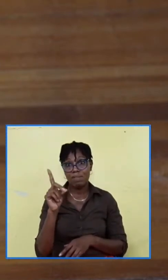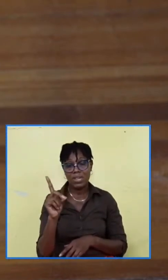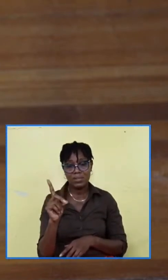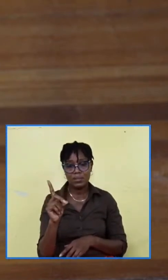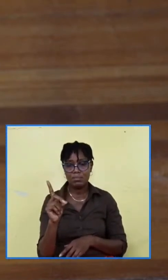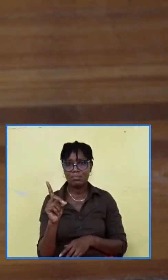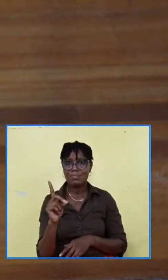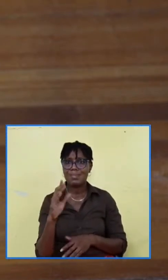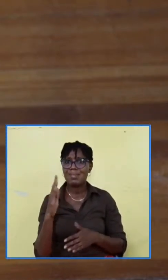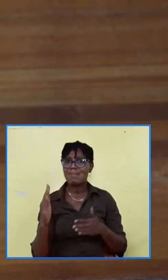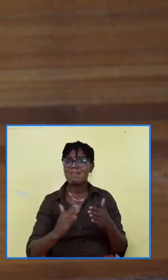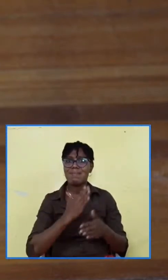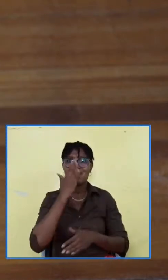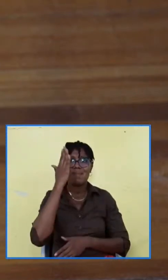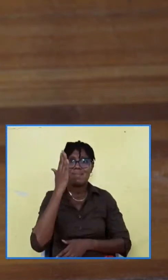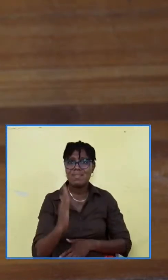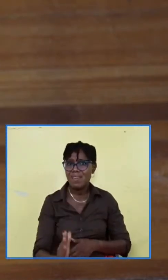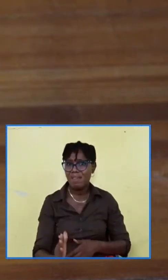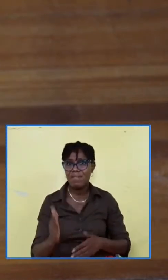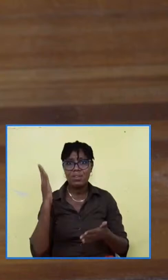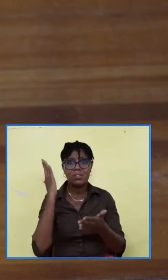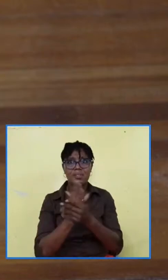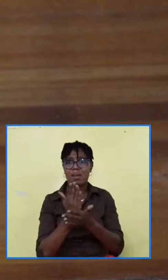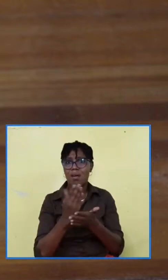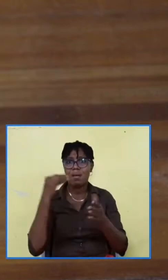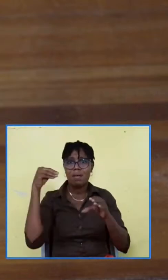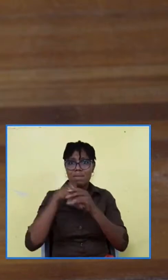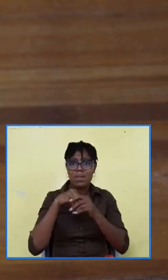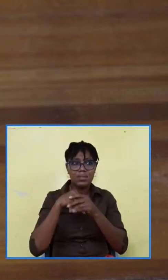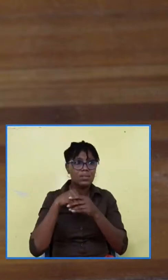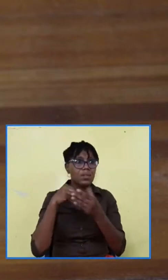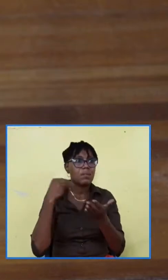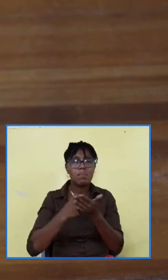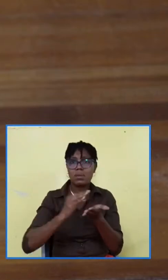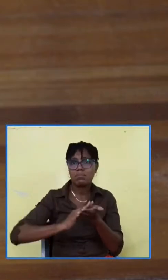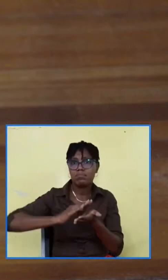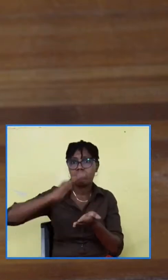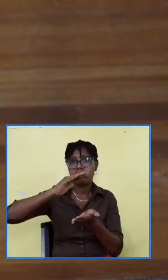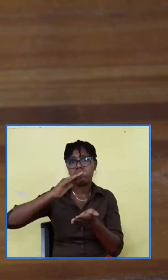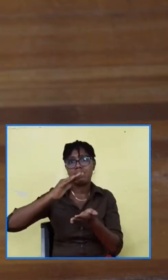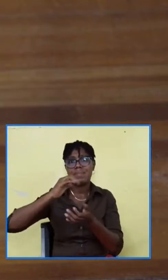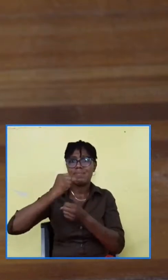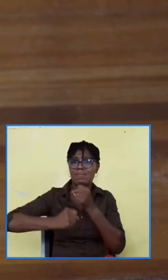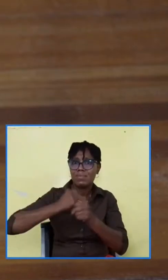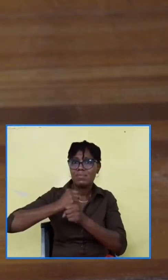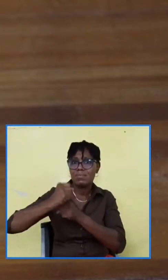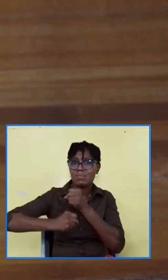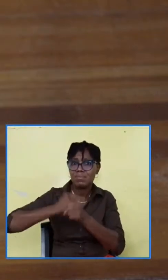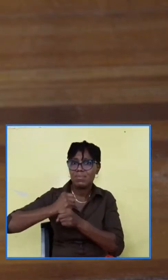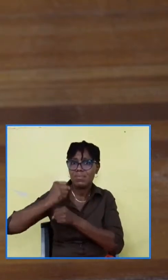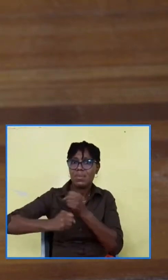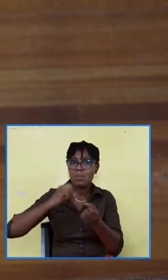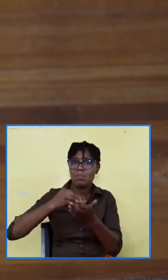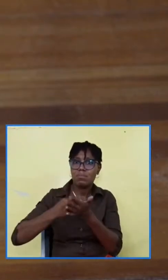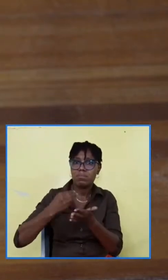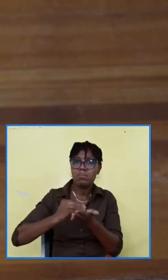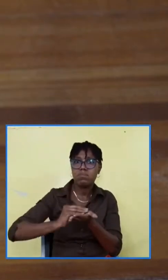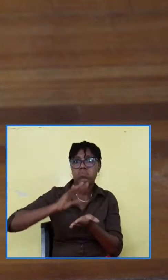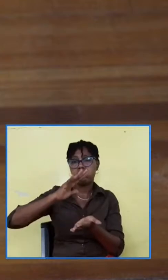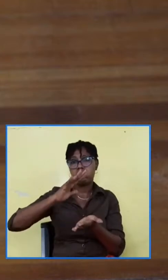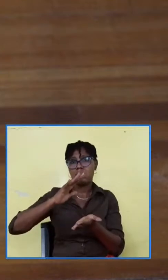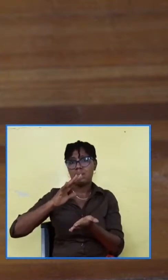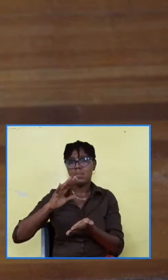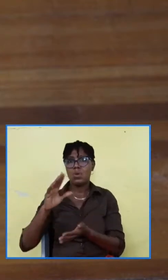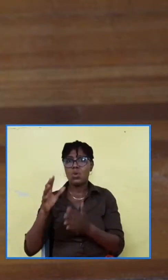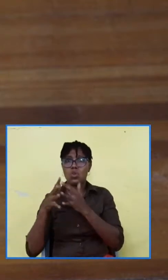never failed to earn income since 1967, every single year. You can't say that about U.S. Treasury bonds